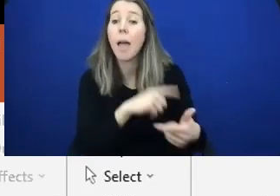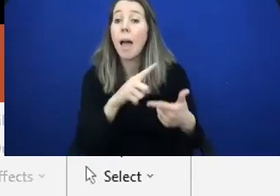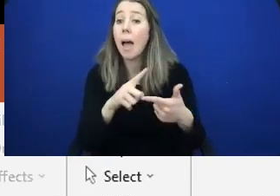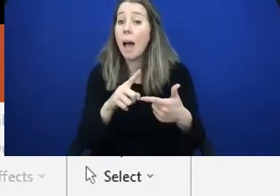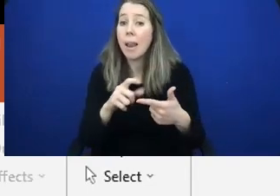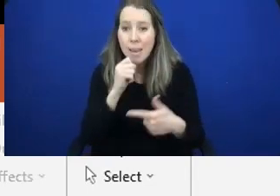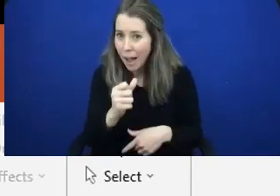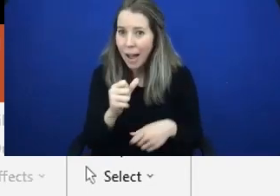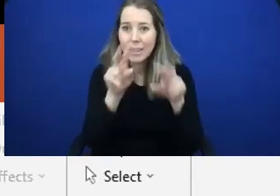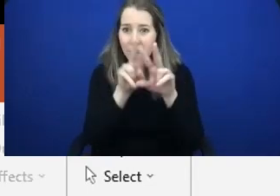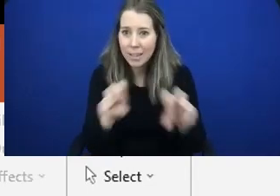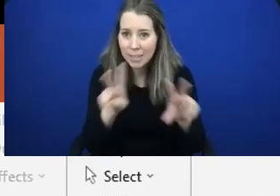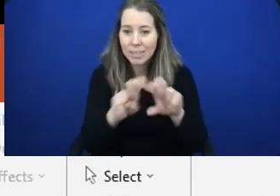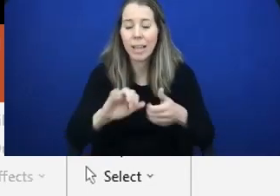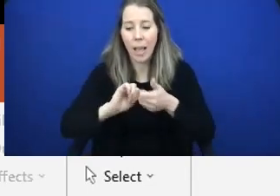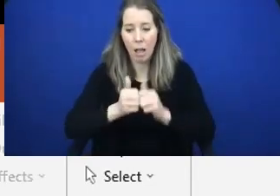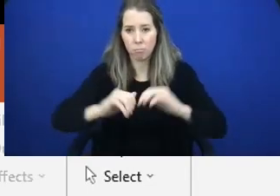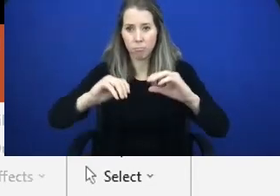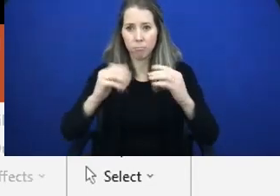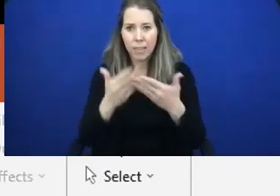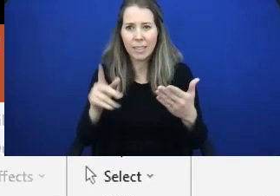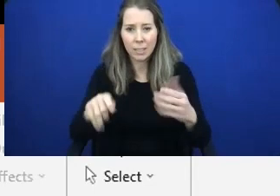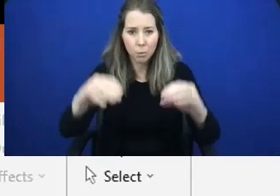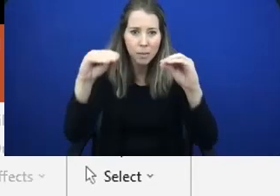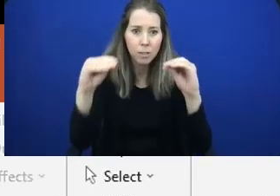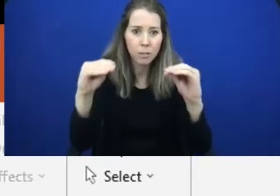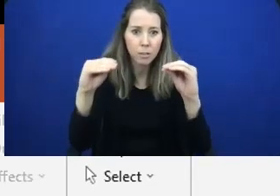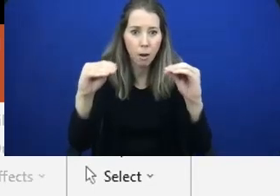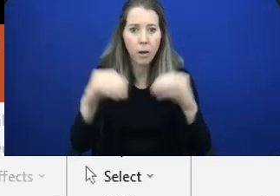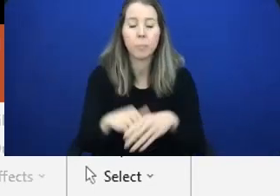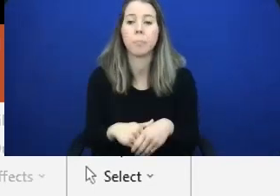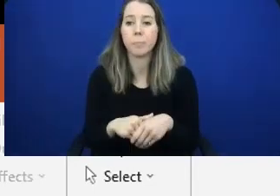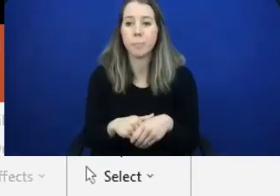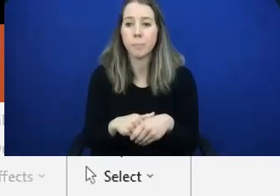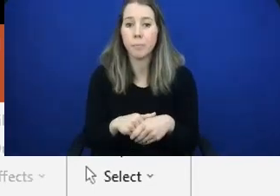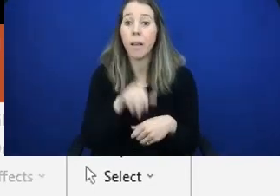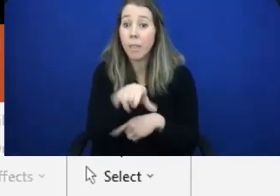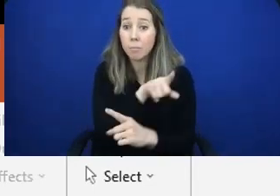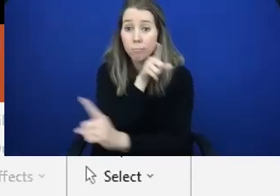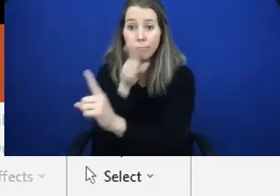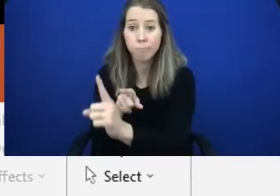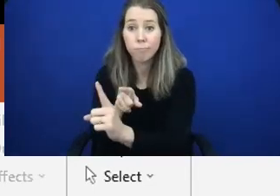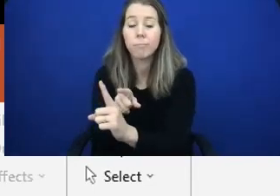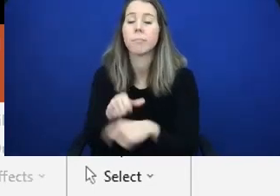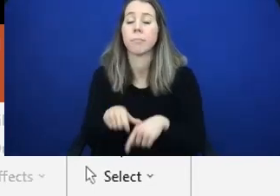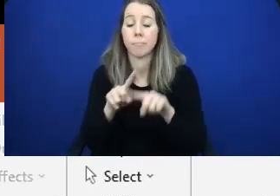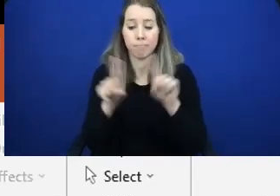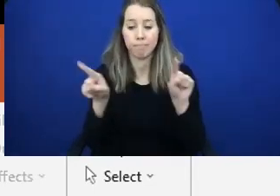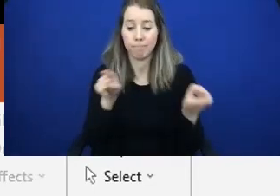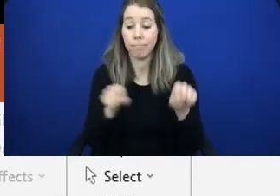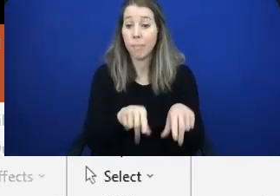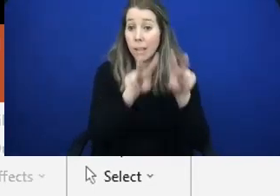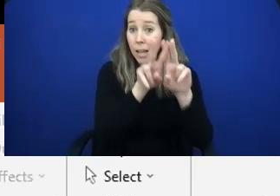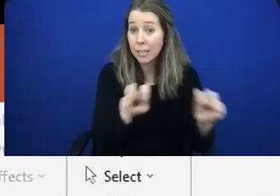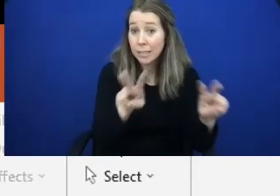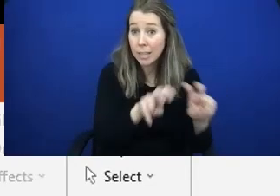how material is to be taught." That points to the distinction between assessment